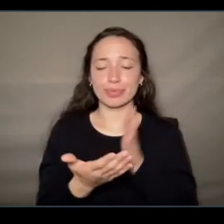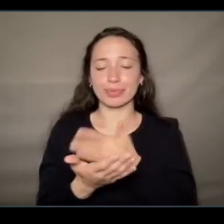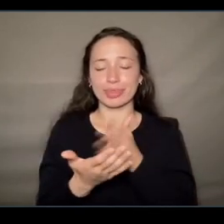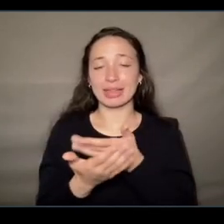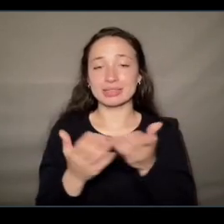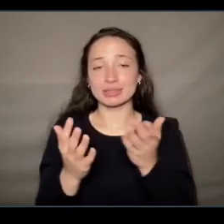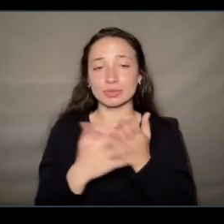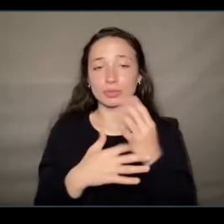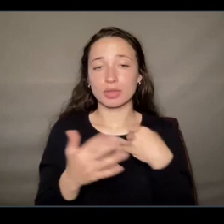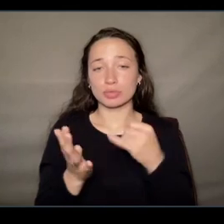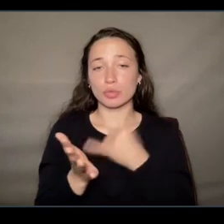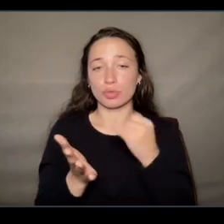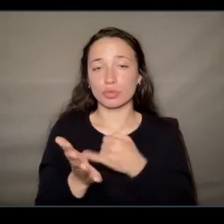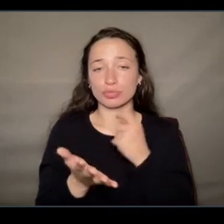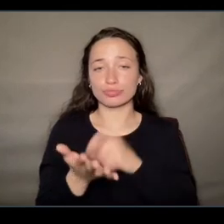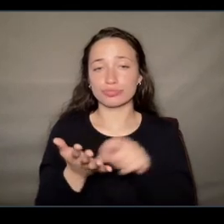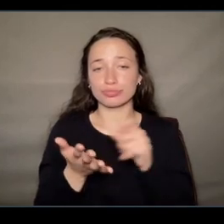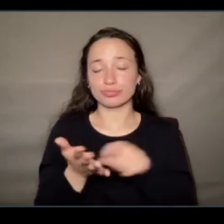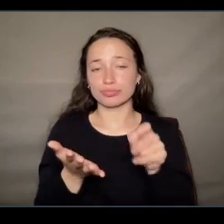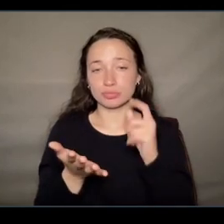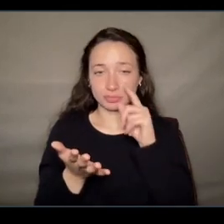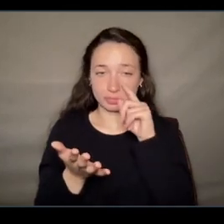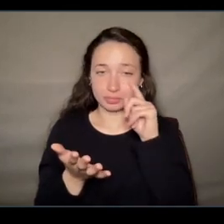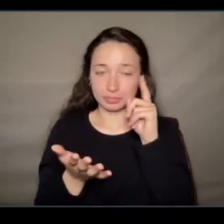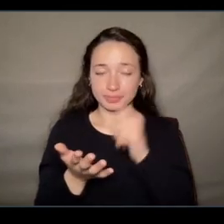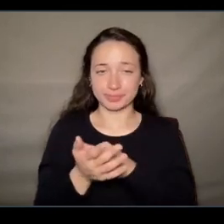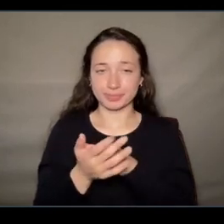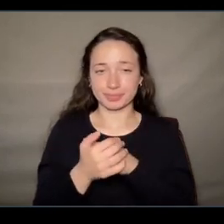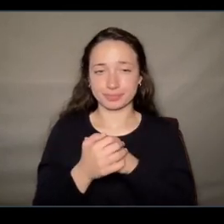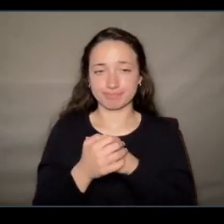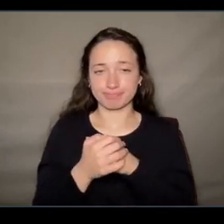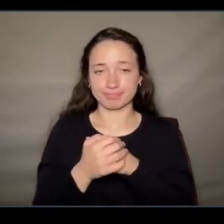just, you know, flipping through things in my journal,